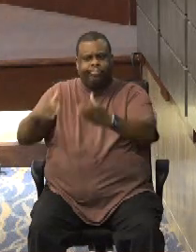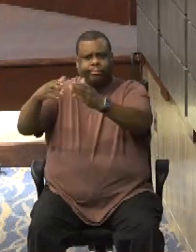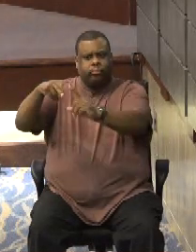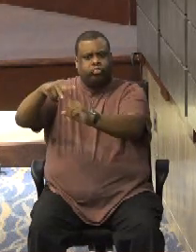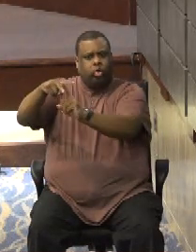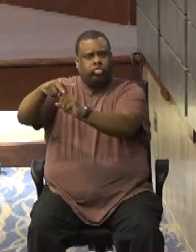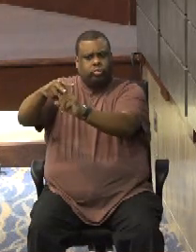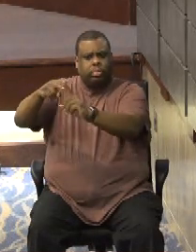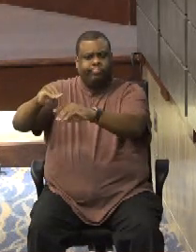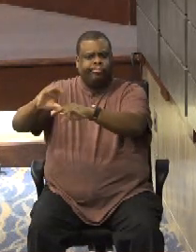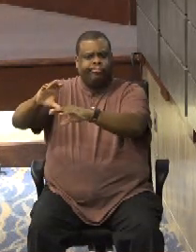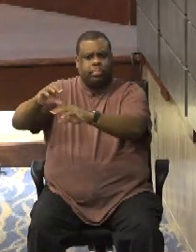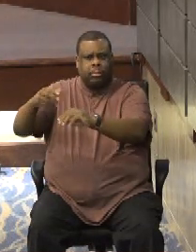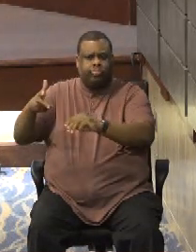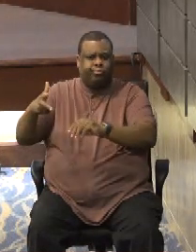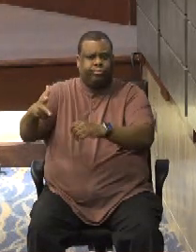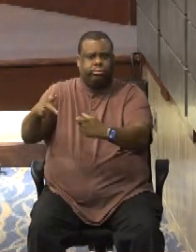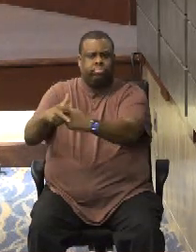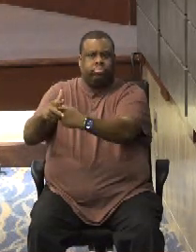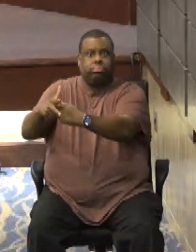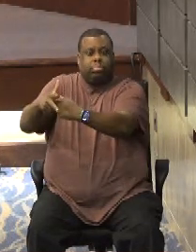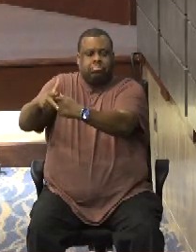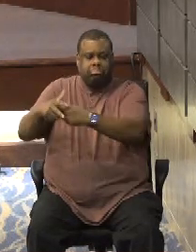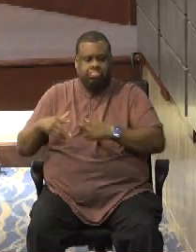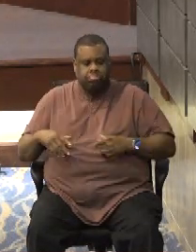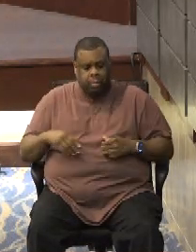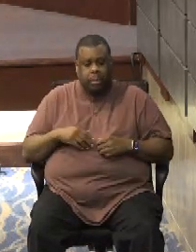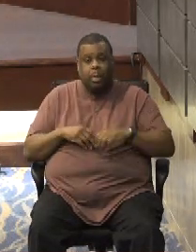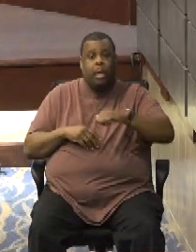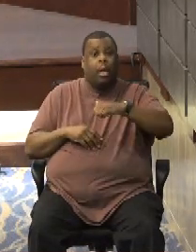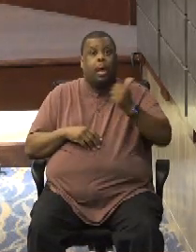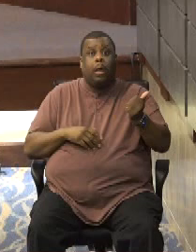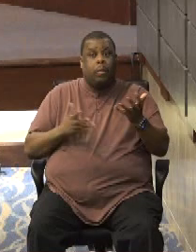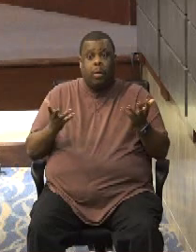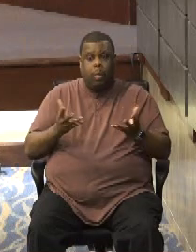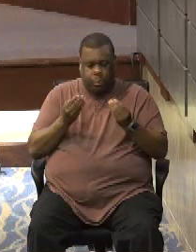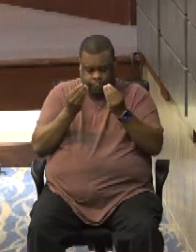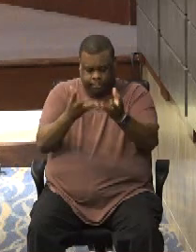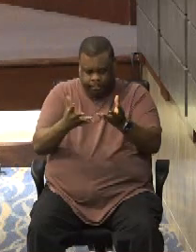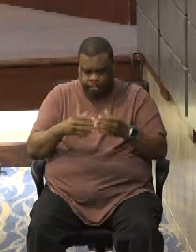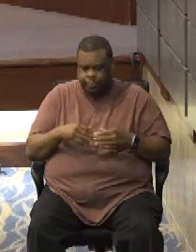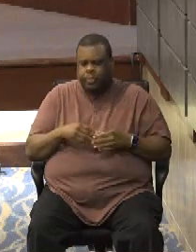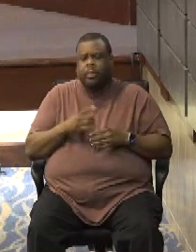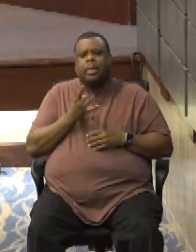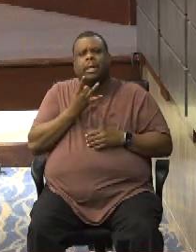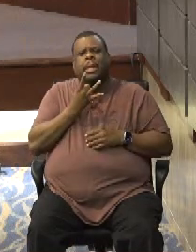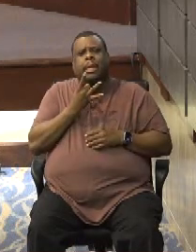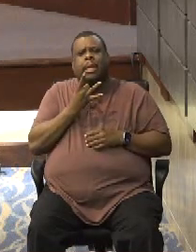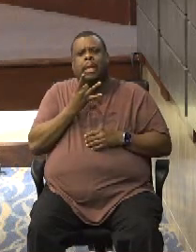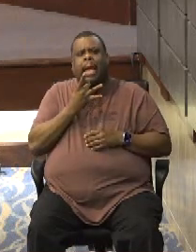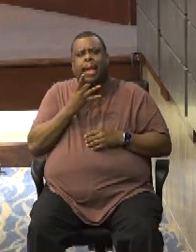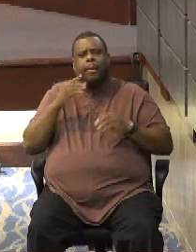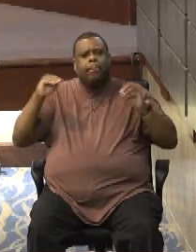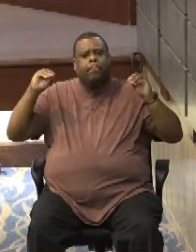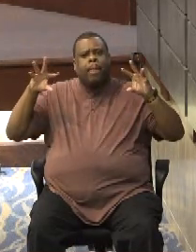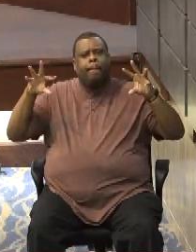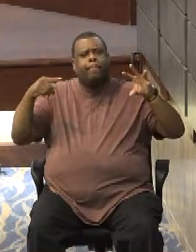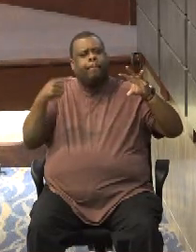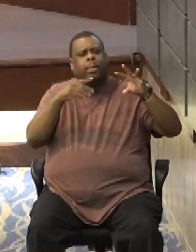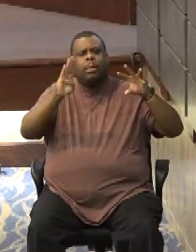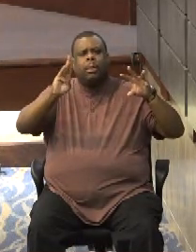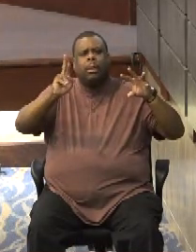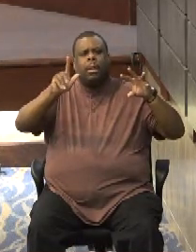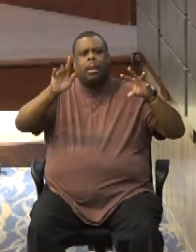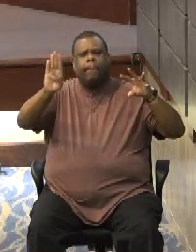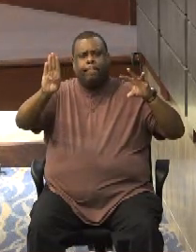very positive change to make. The other change I want to address was there's a quote in here about light bulbs. It says, all light bulbs to be